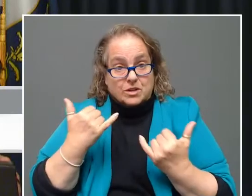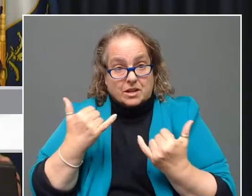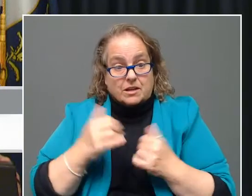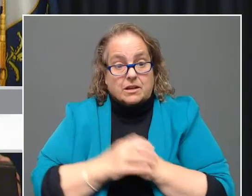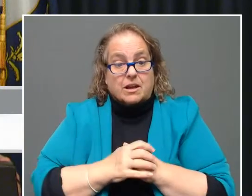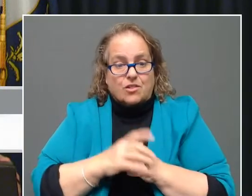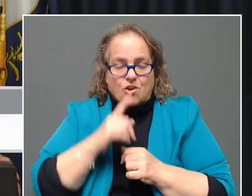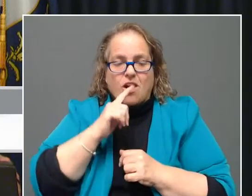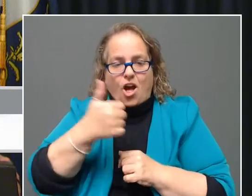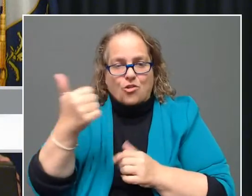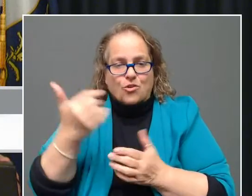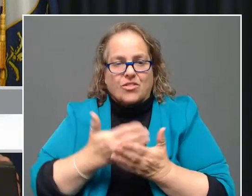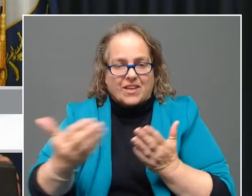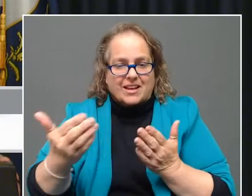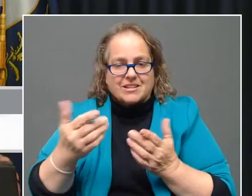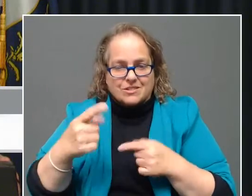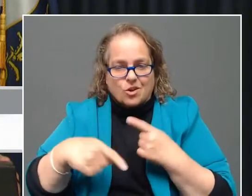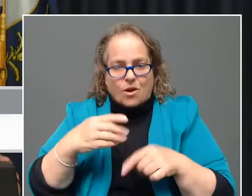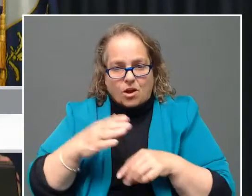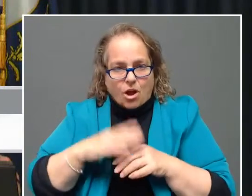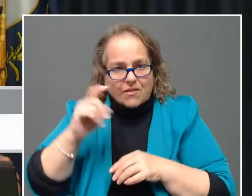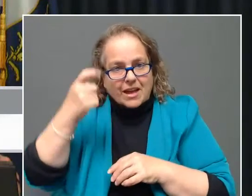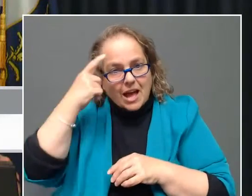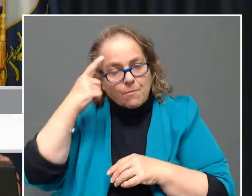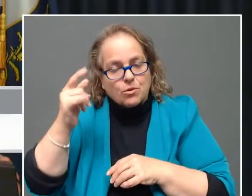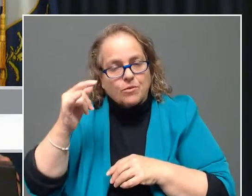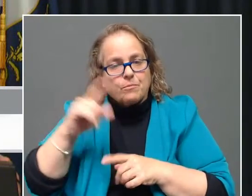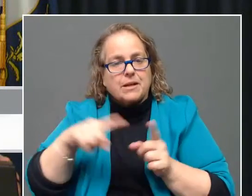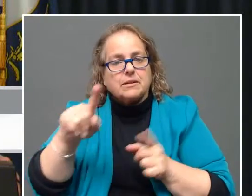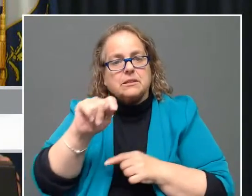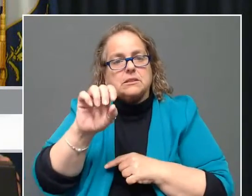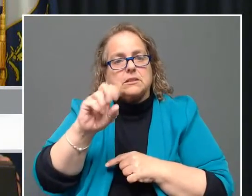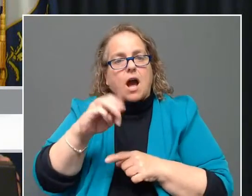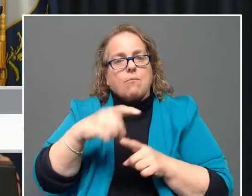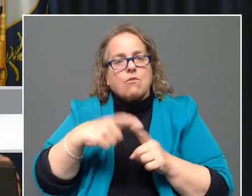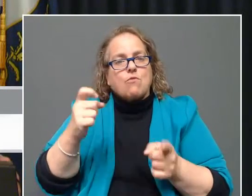taken others away, but we will start with Tom Latek from Kentucky Today.